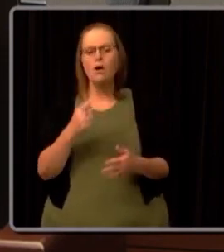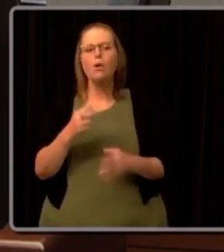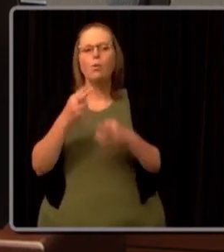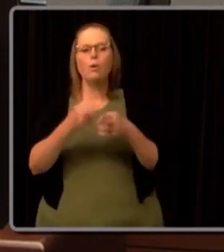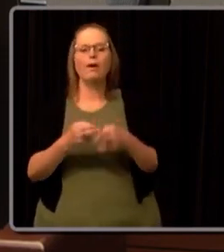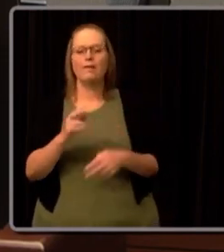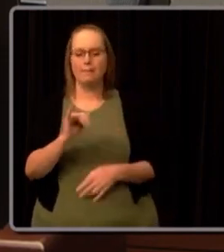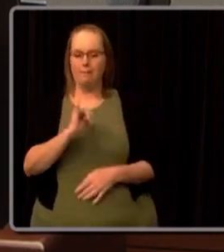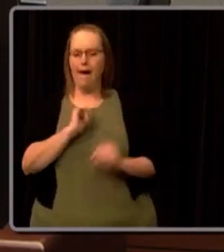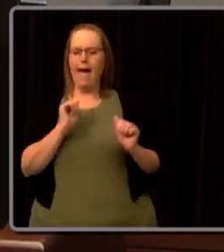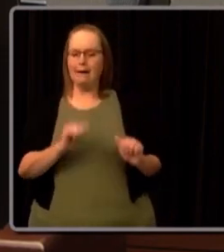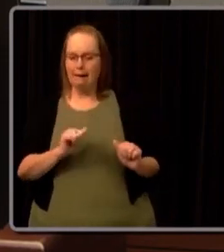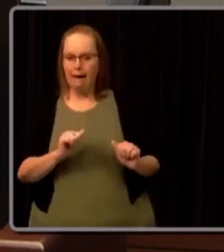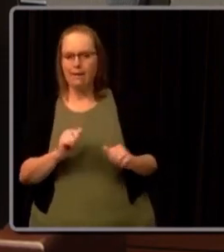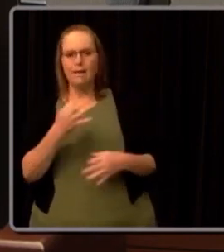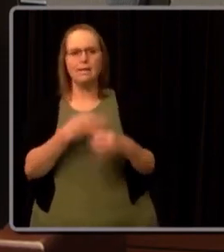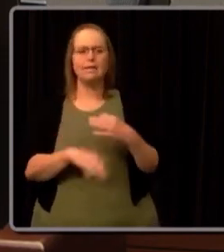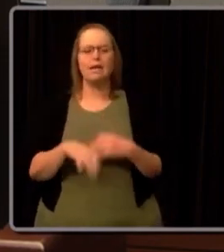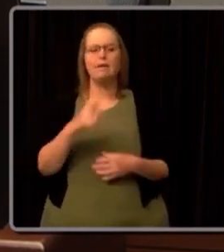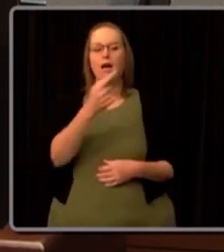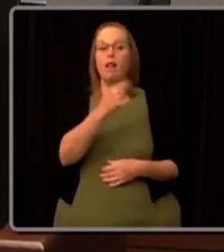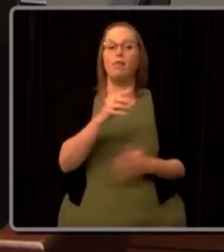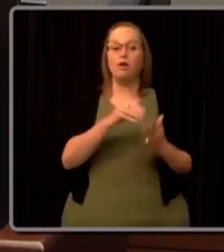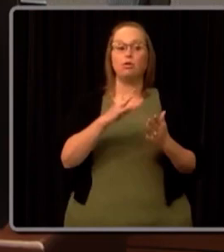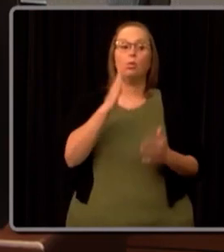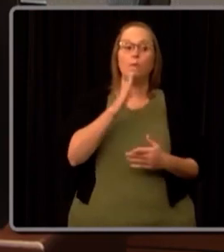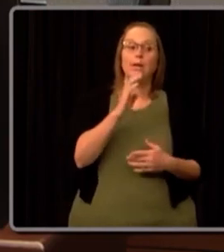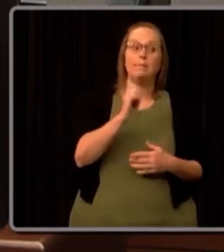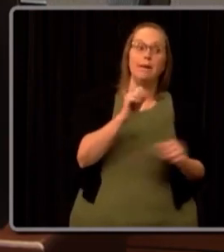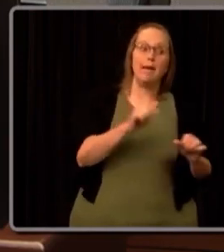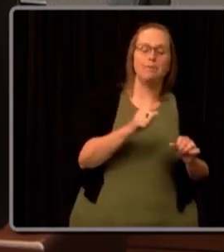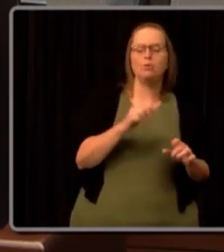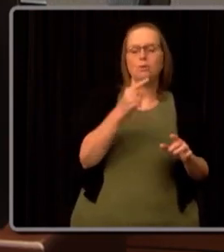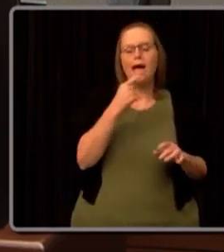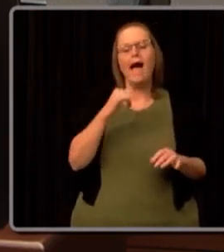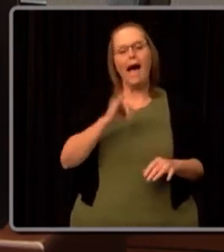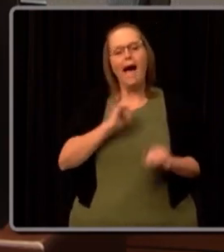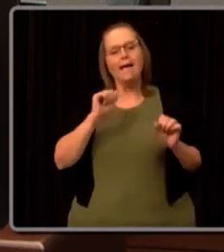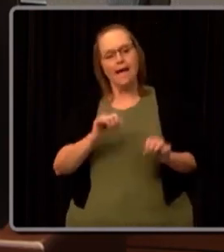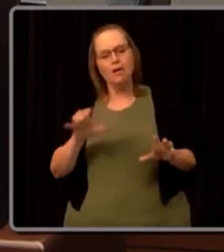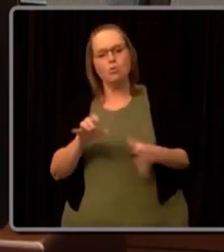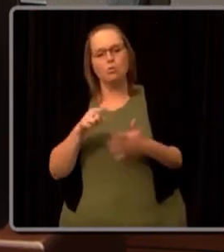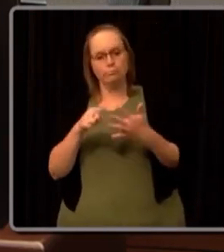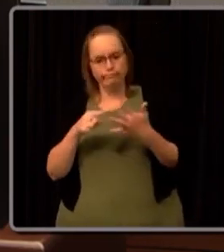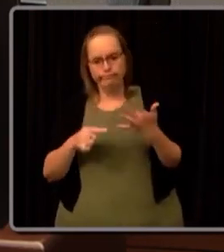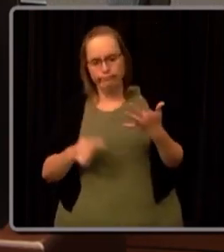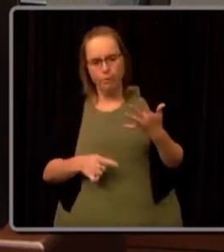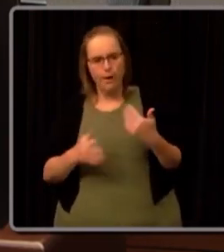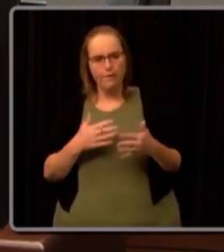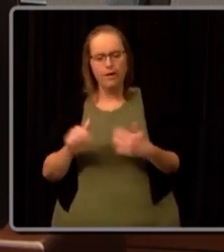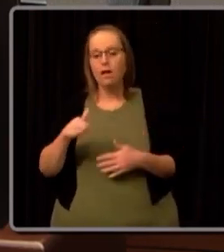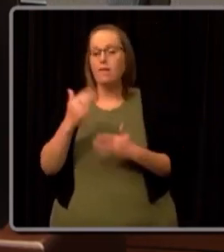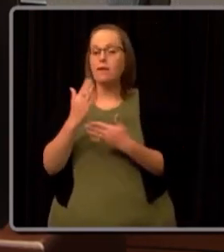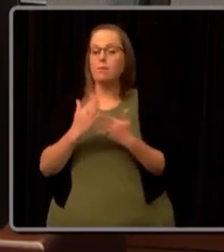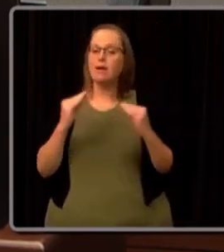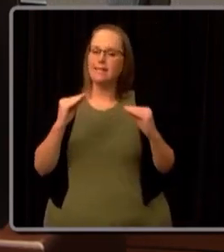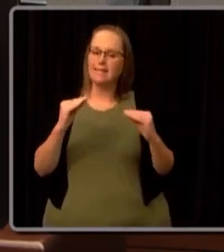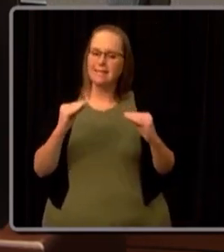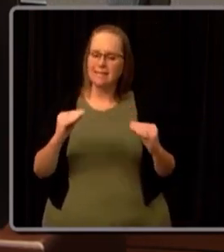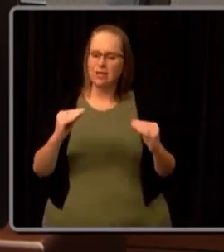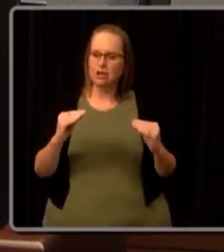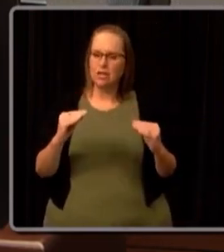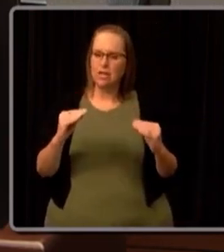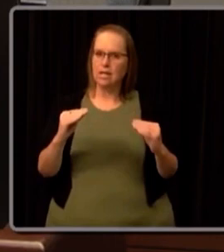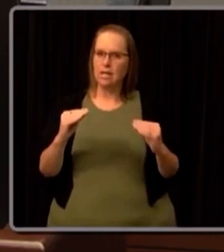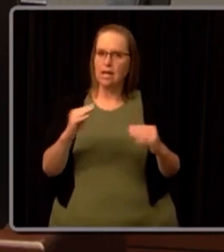than the student will be able to do this, I will be able to do this, or I can do this. The other piece is teaching in the proximity